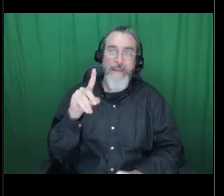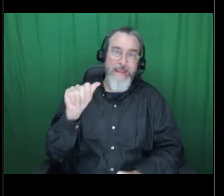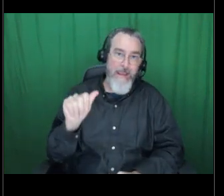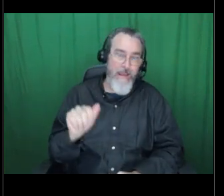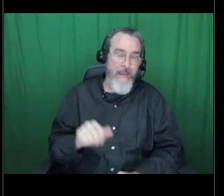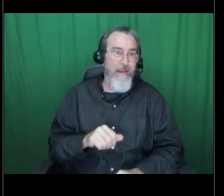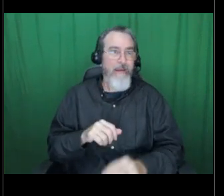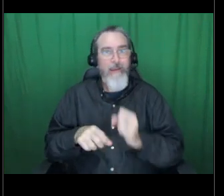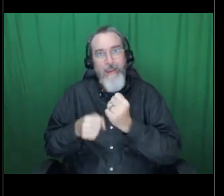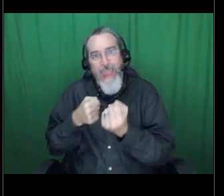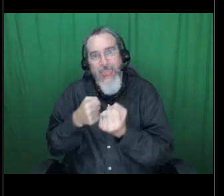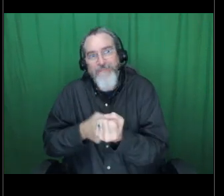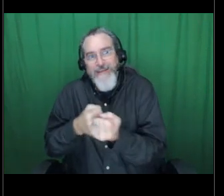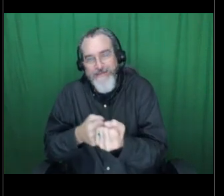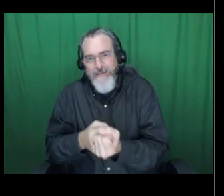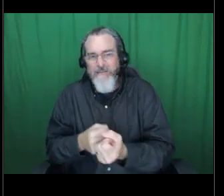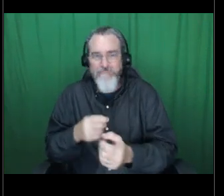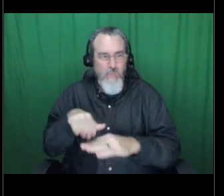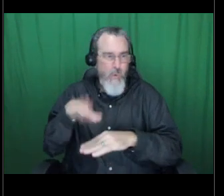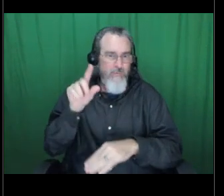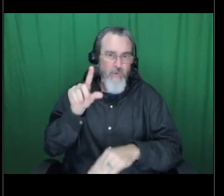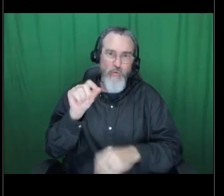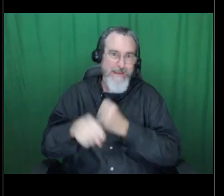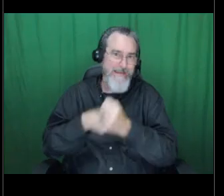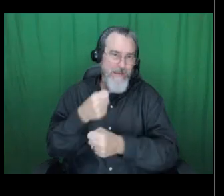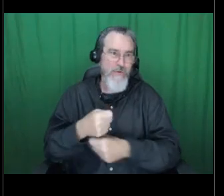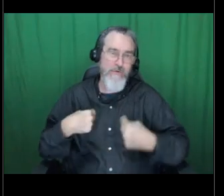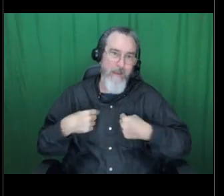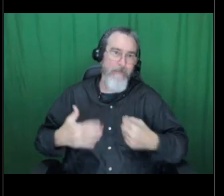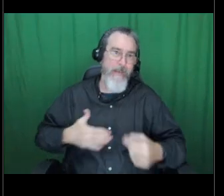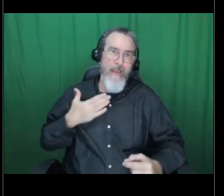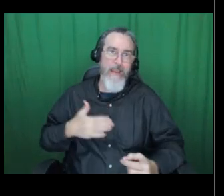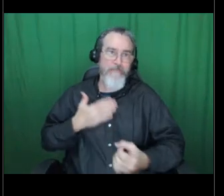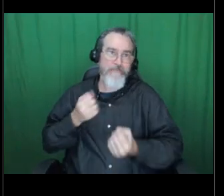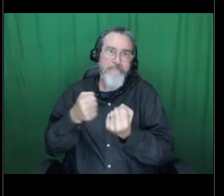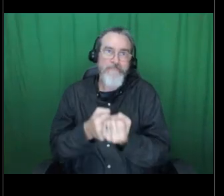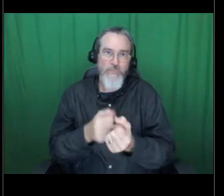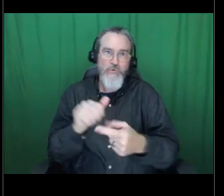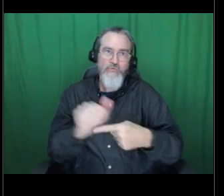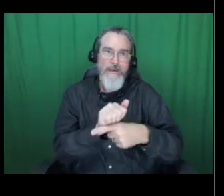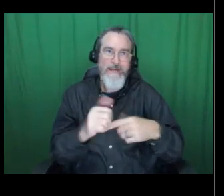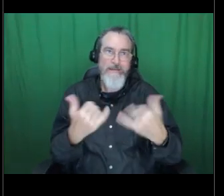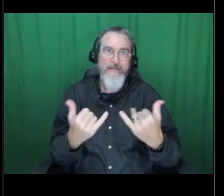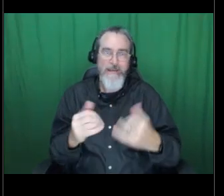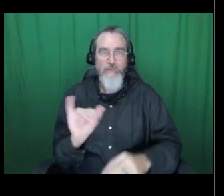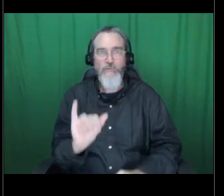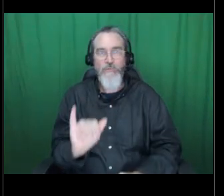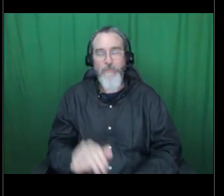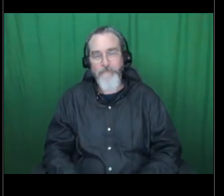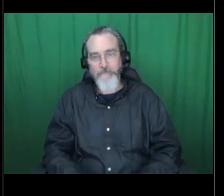20 years, and I am also pleased to assist with today's training.